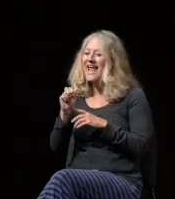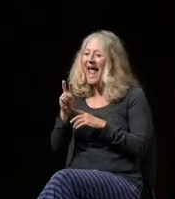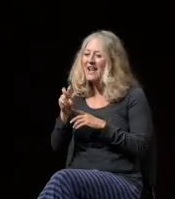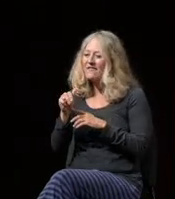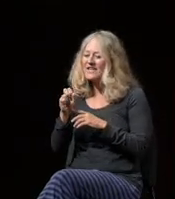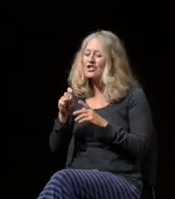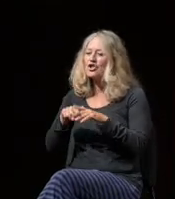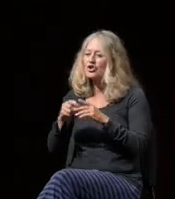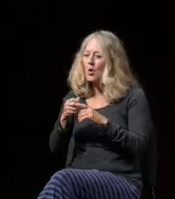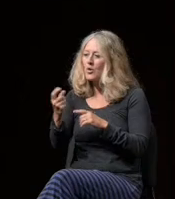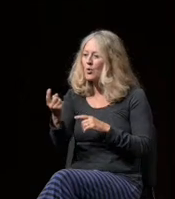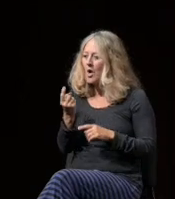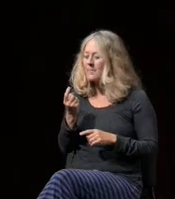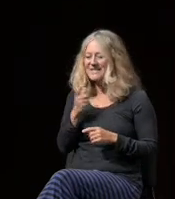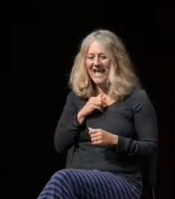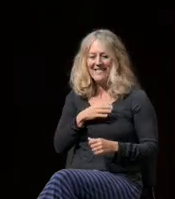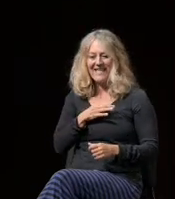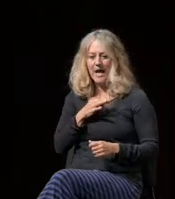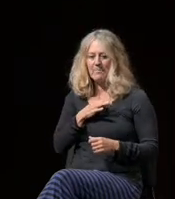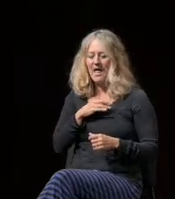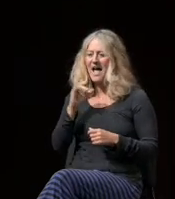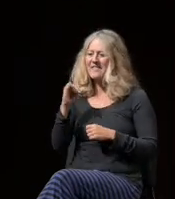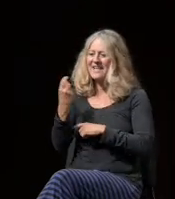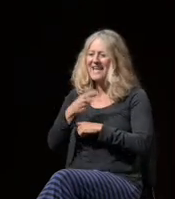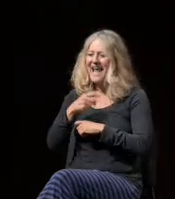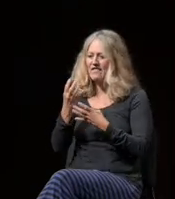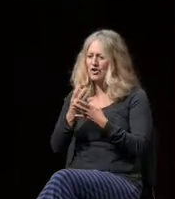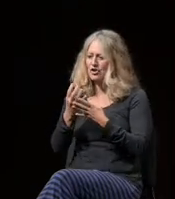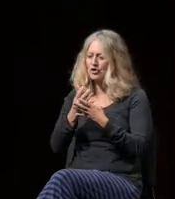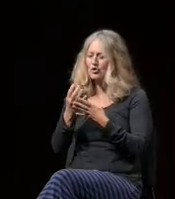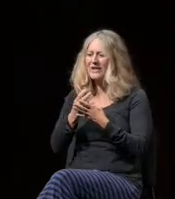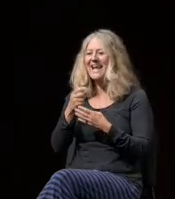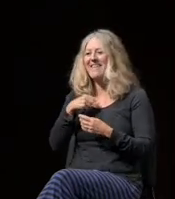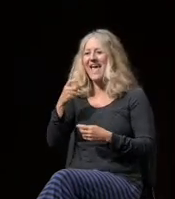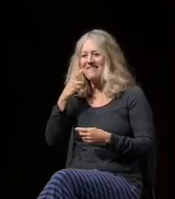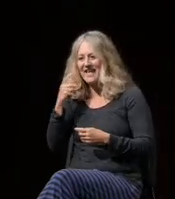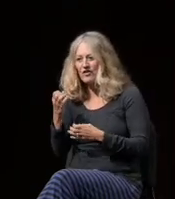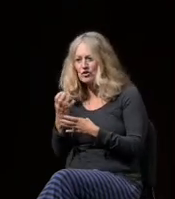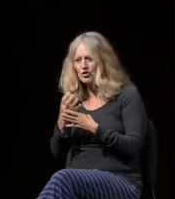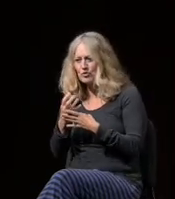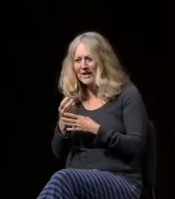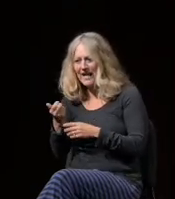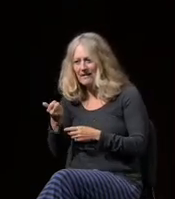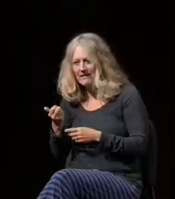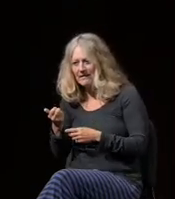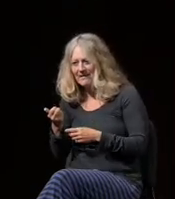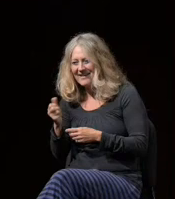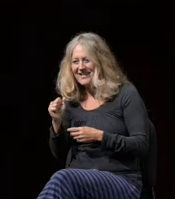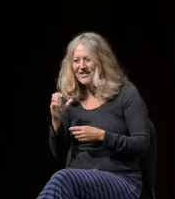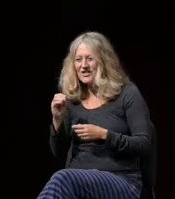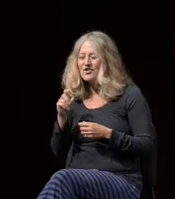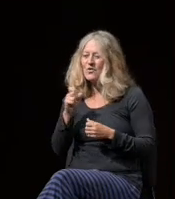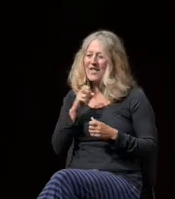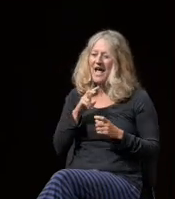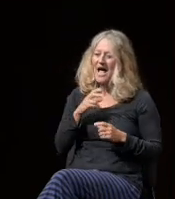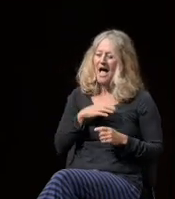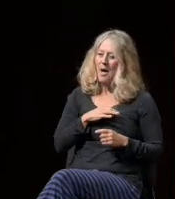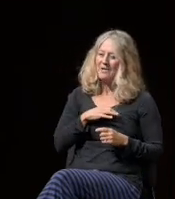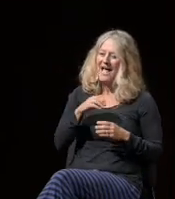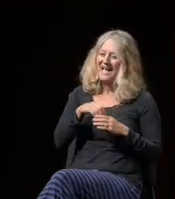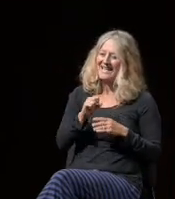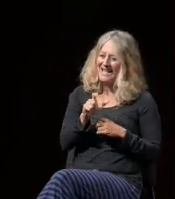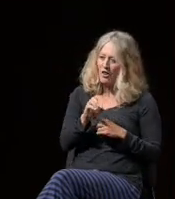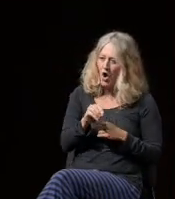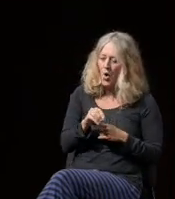They apply. The data shows that they get screened out in the paper screening. They apply. And they apply whether they're in San Luis